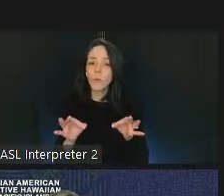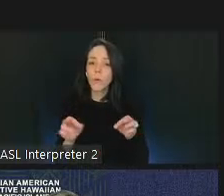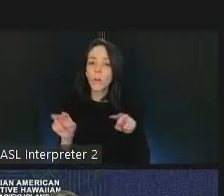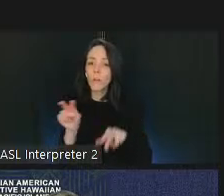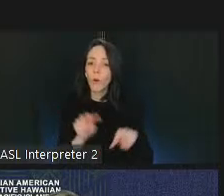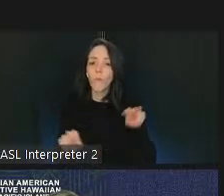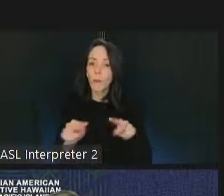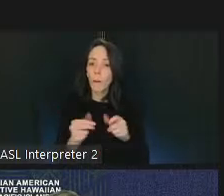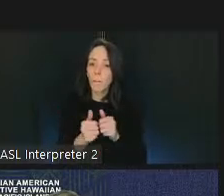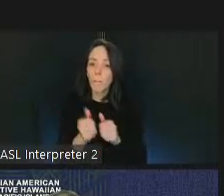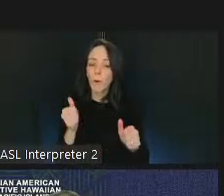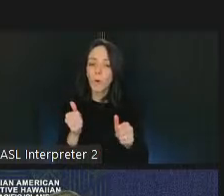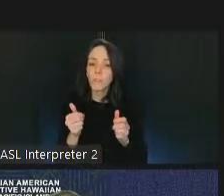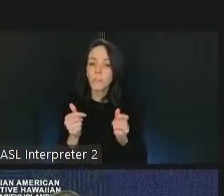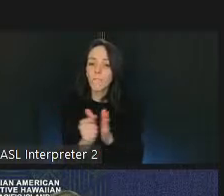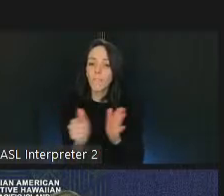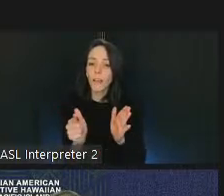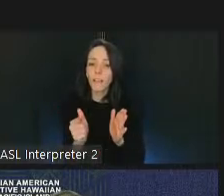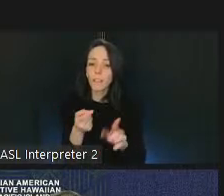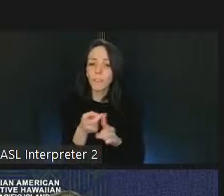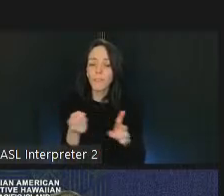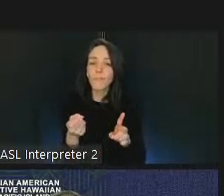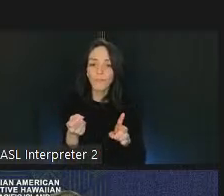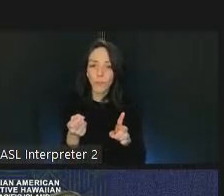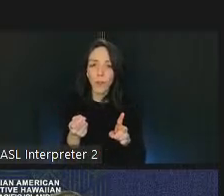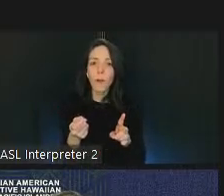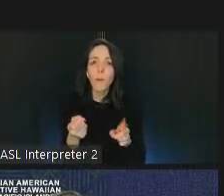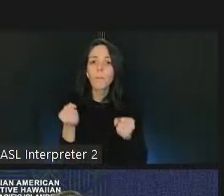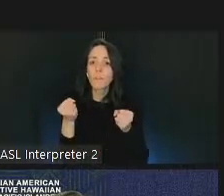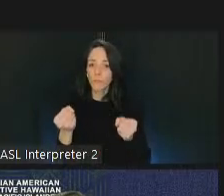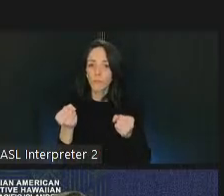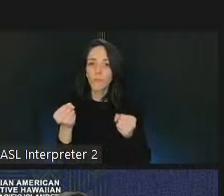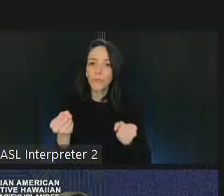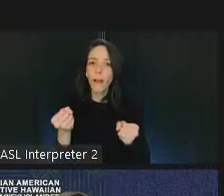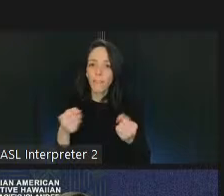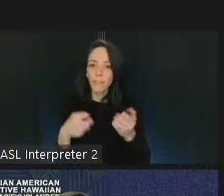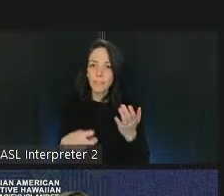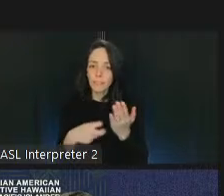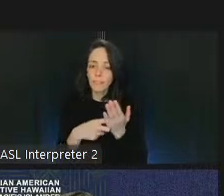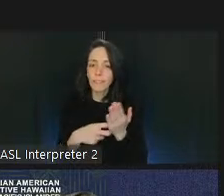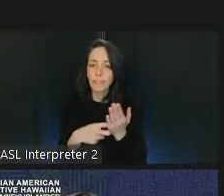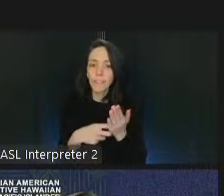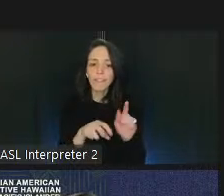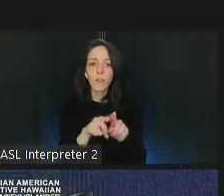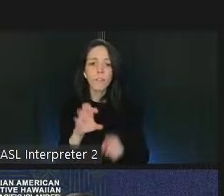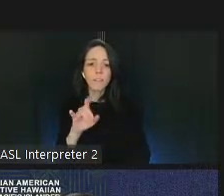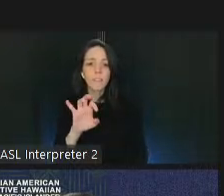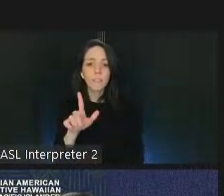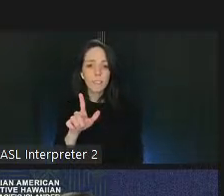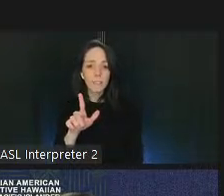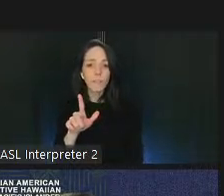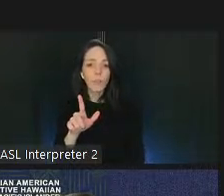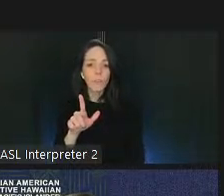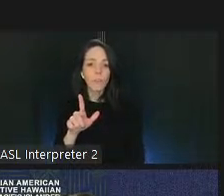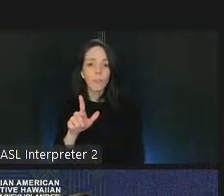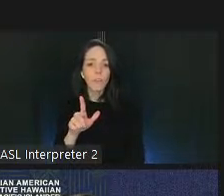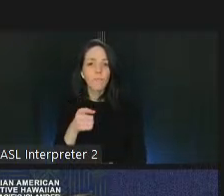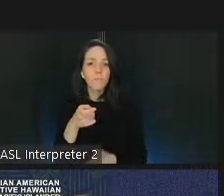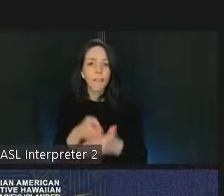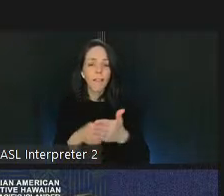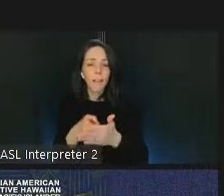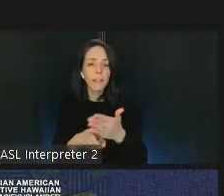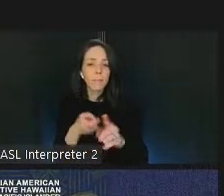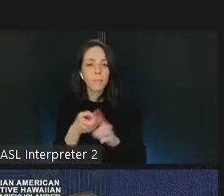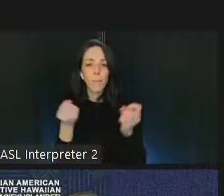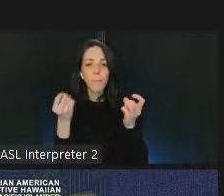violations of the State Motor Vehicle Code, certain misdemeanor offenses, as well as civil claims for money and damages not to exceed